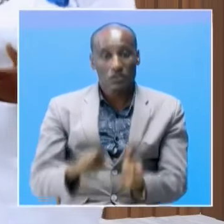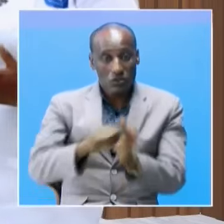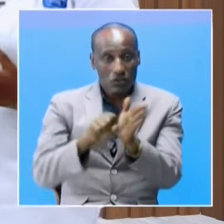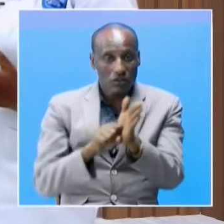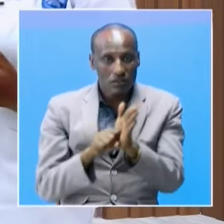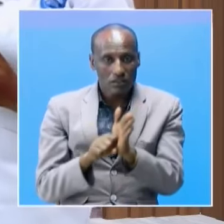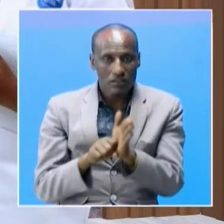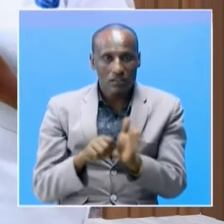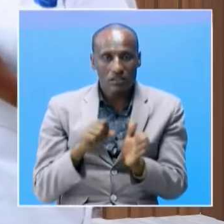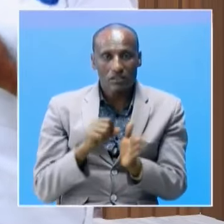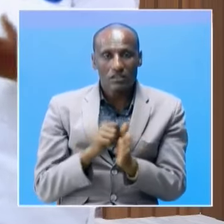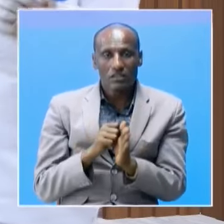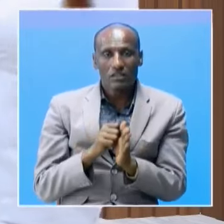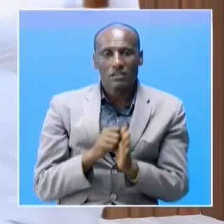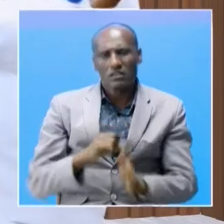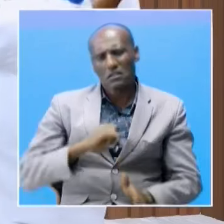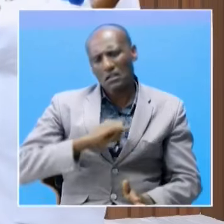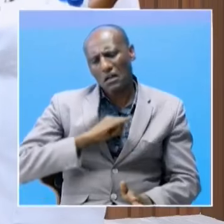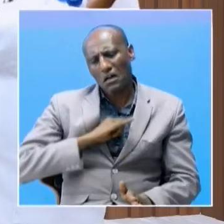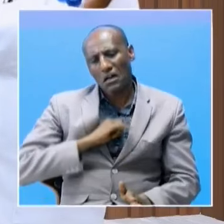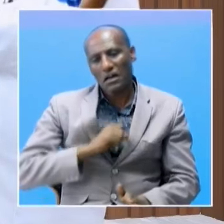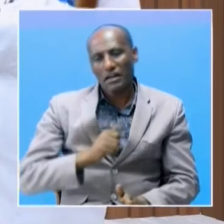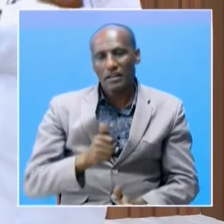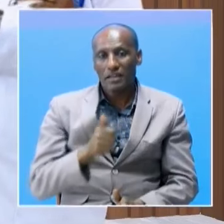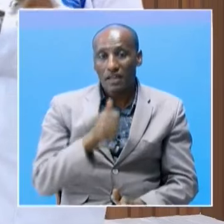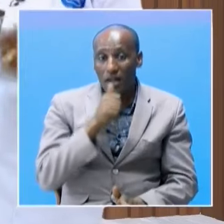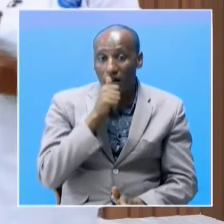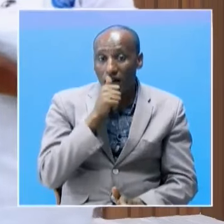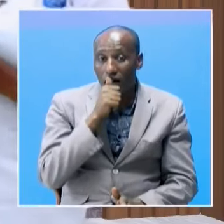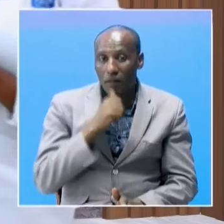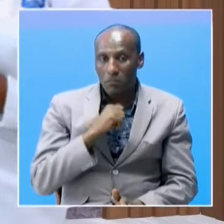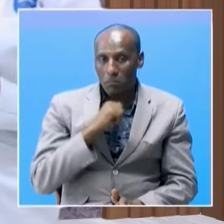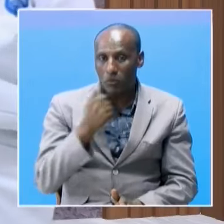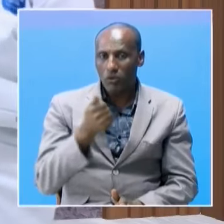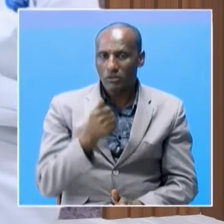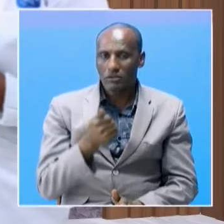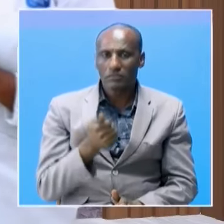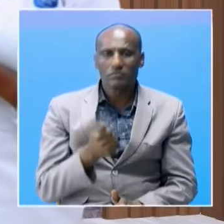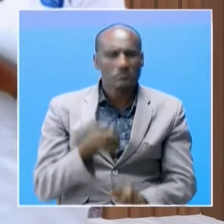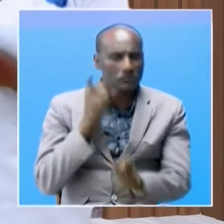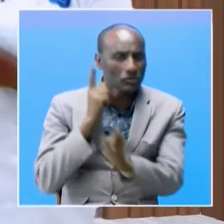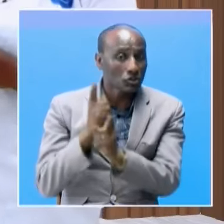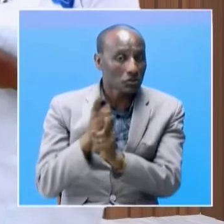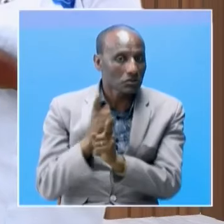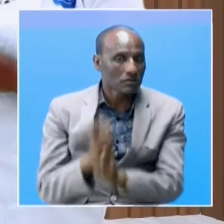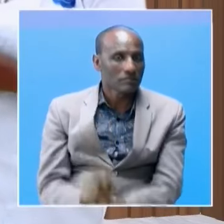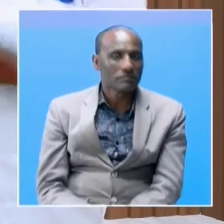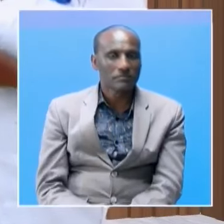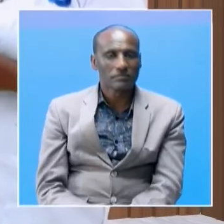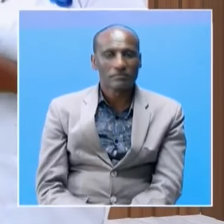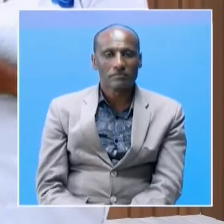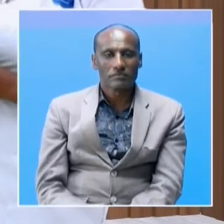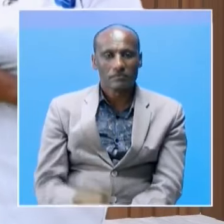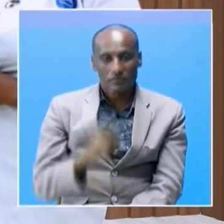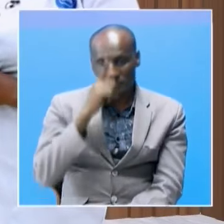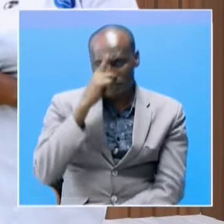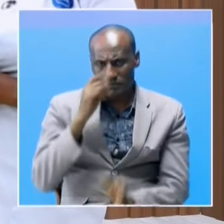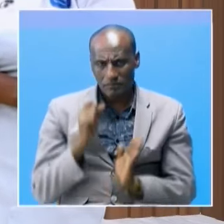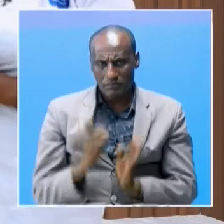what do we say? I am not sure. You see, at the end of the sentence, he add what? I am not